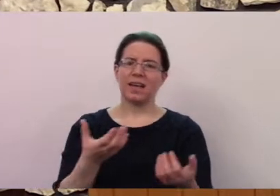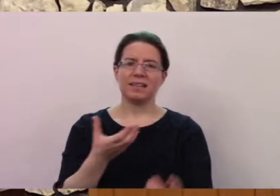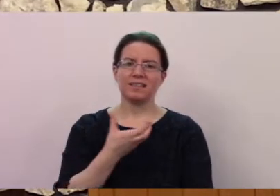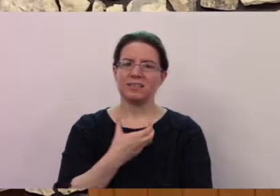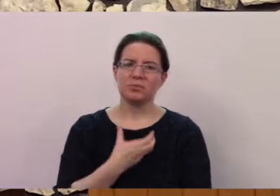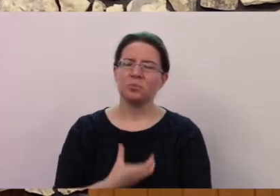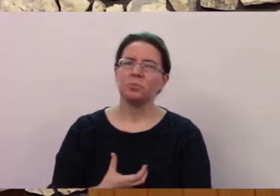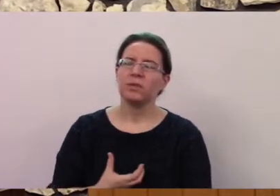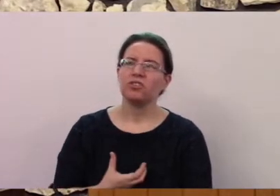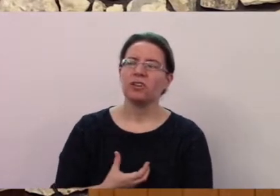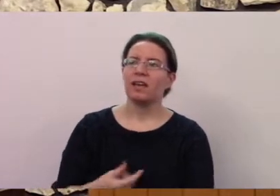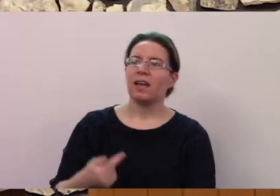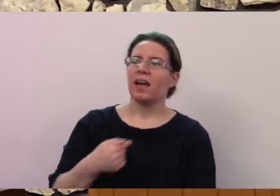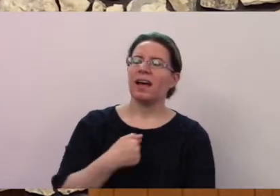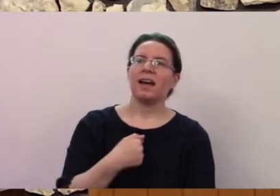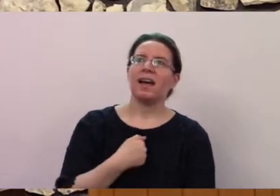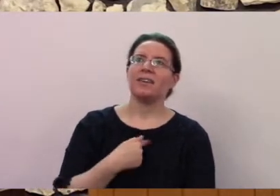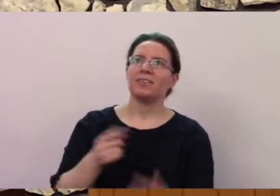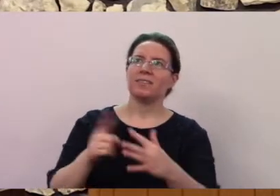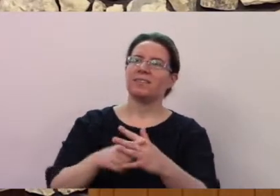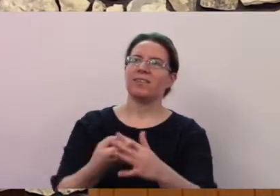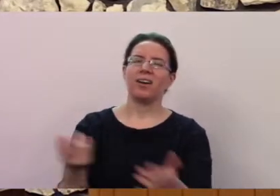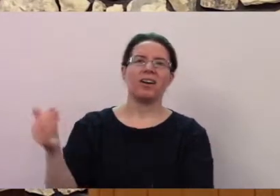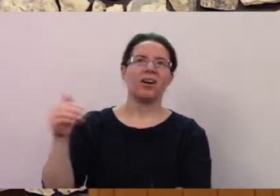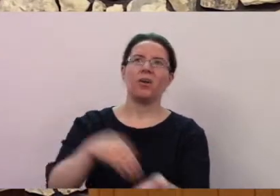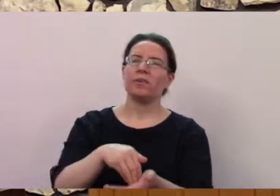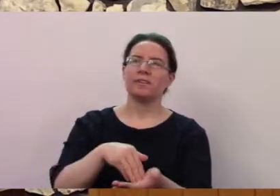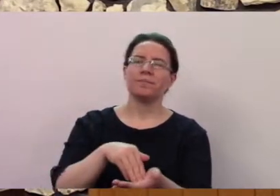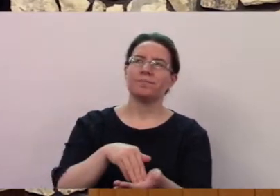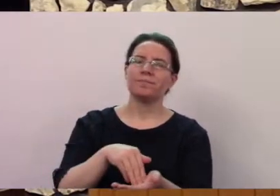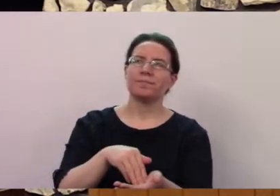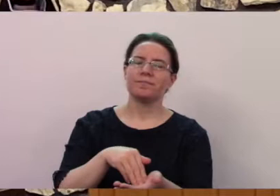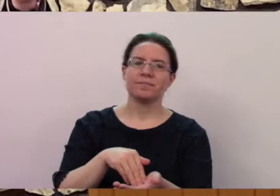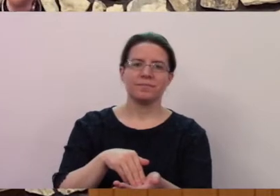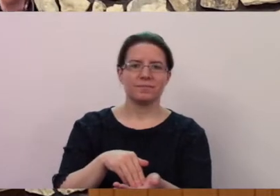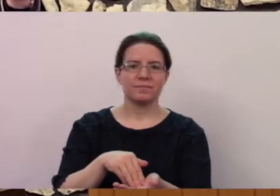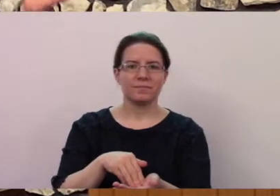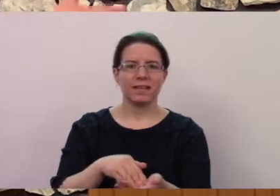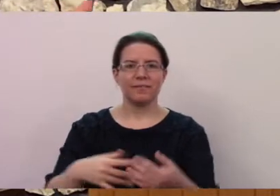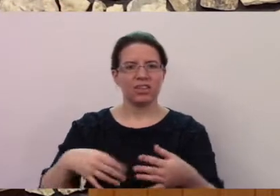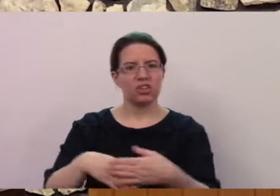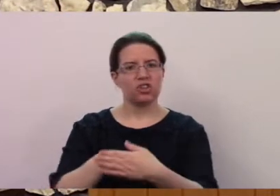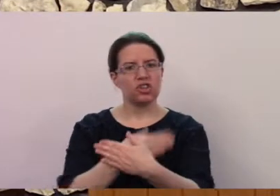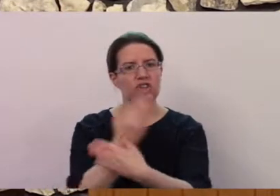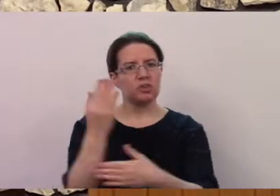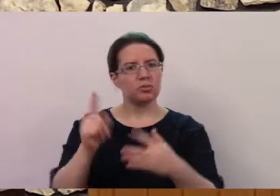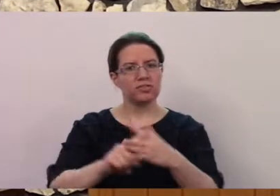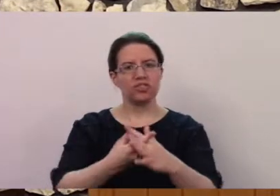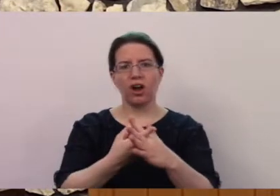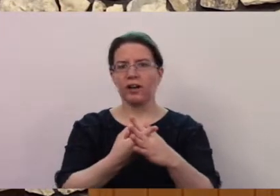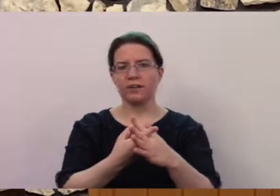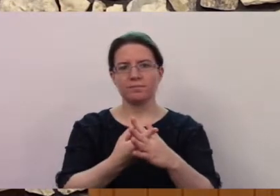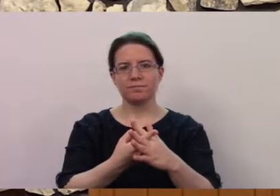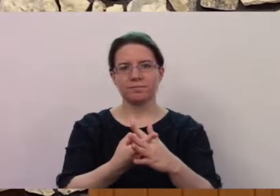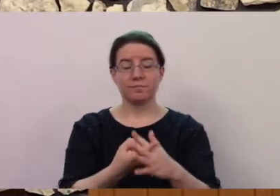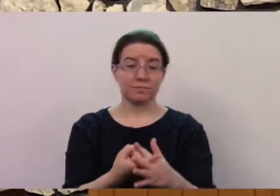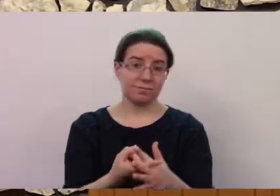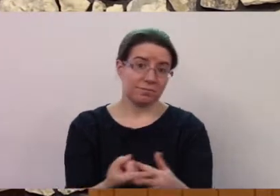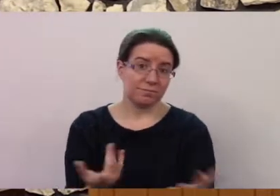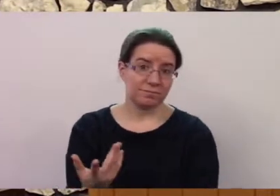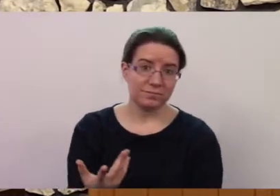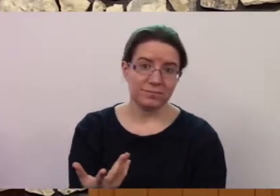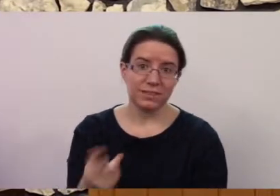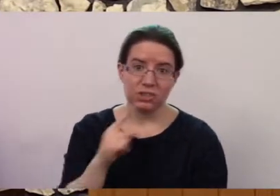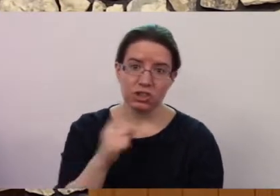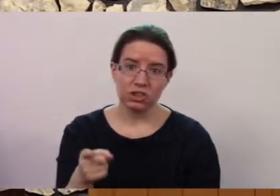I could start life all over again. Yes. If you're alive and been alive for a